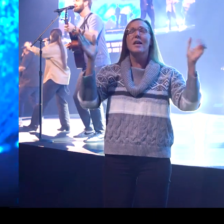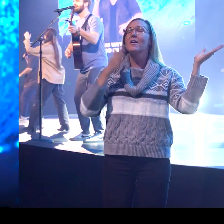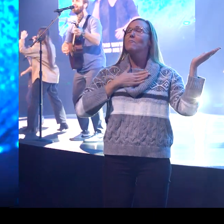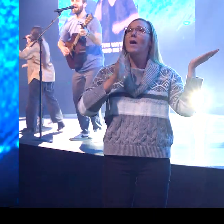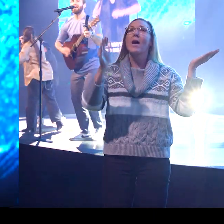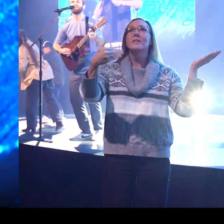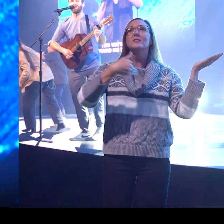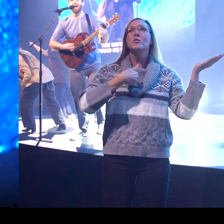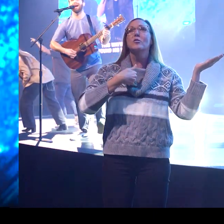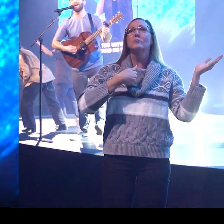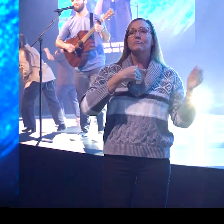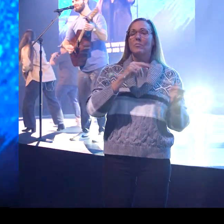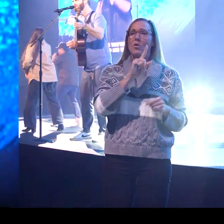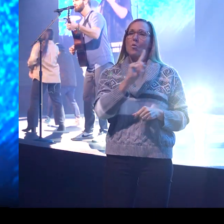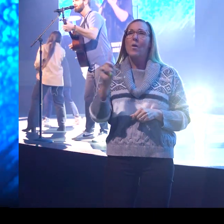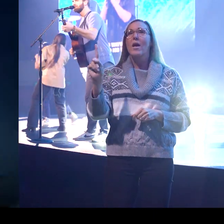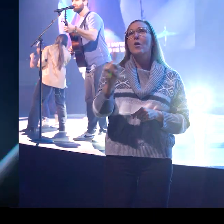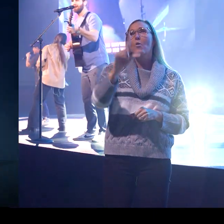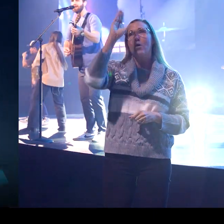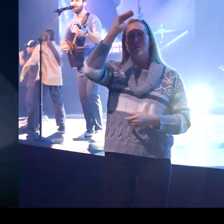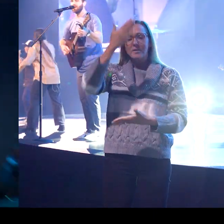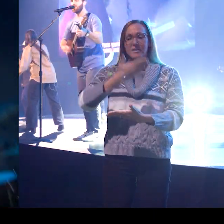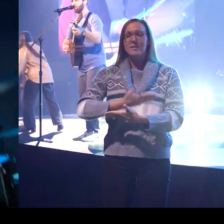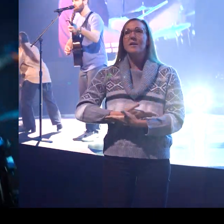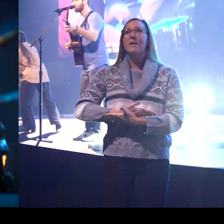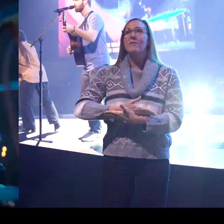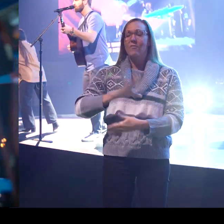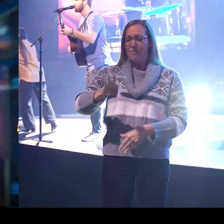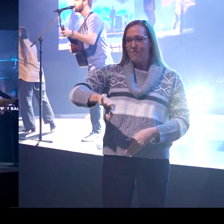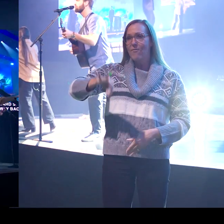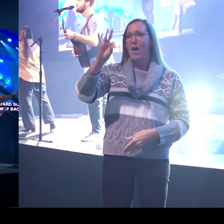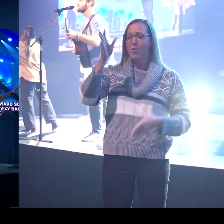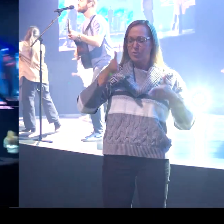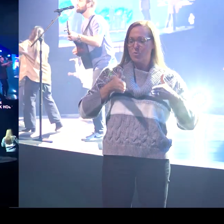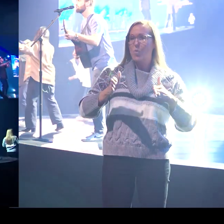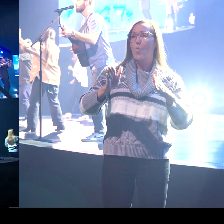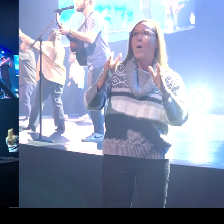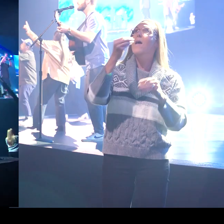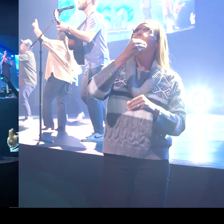wayward son has found his way back